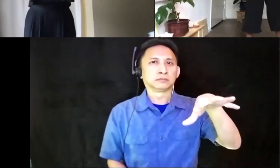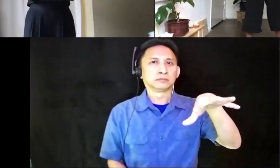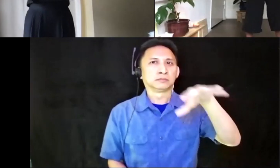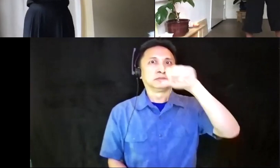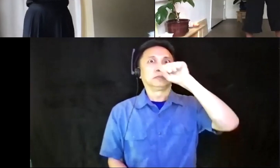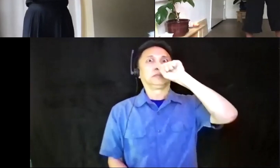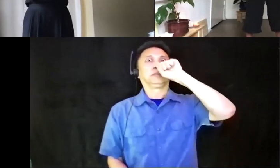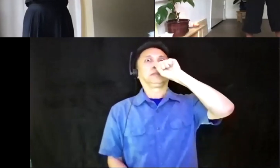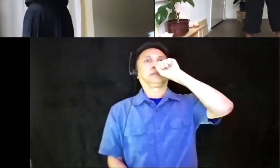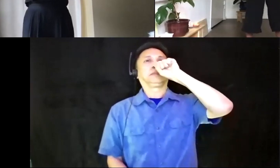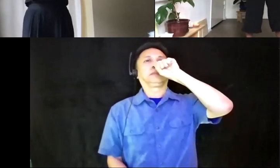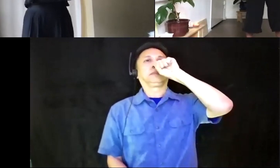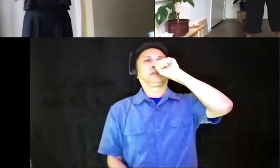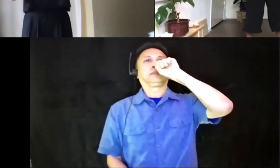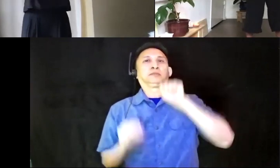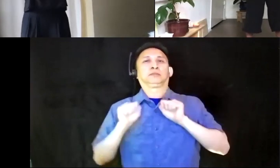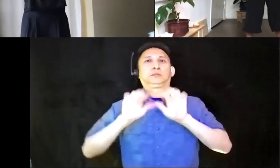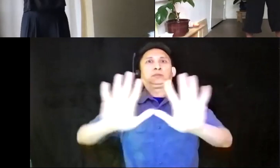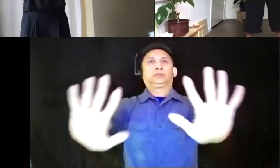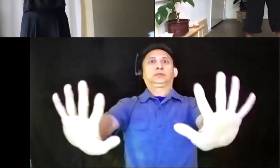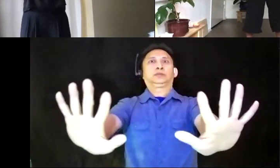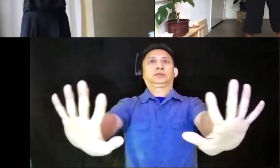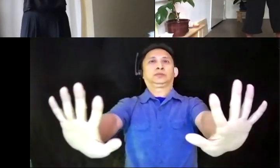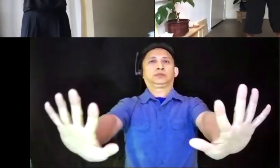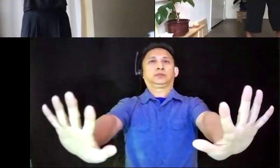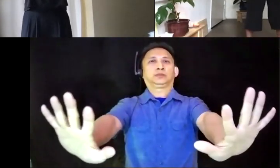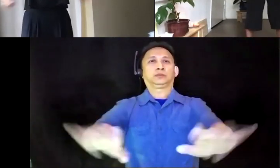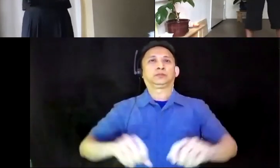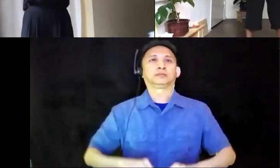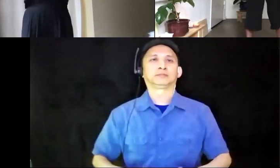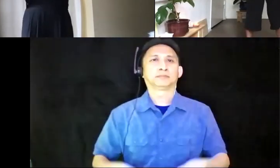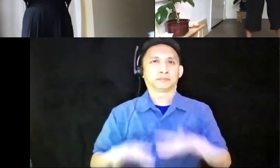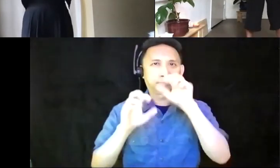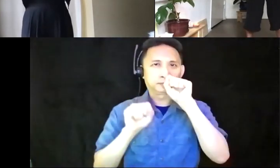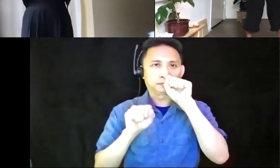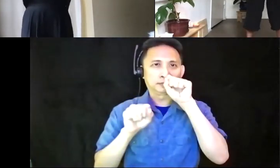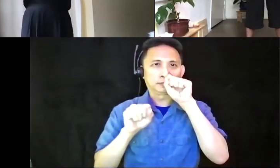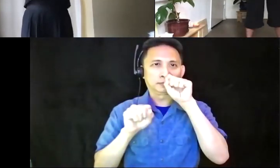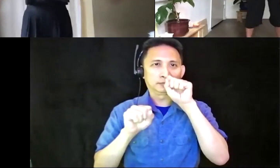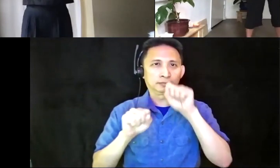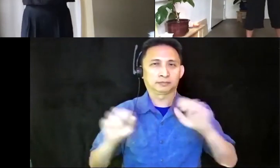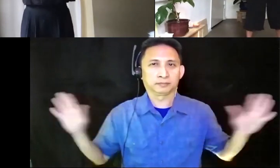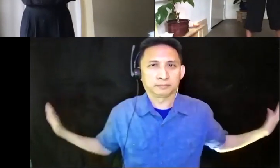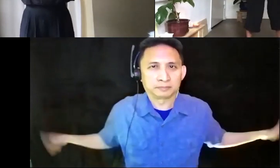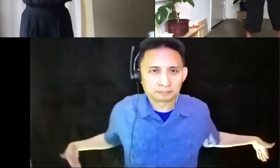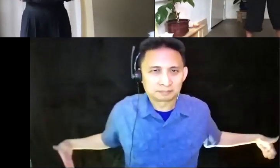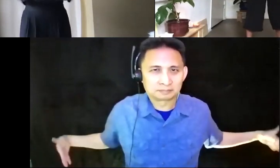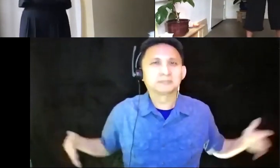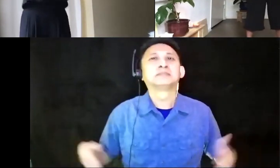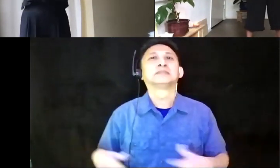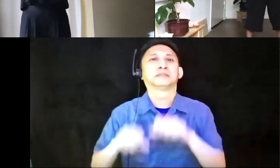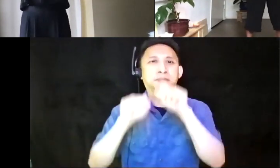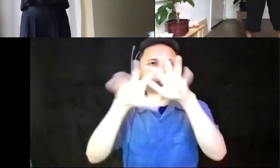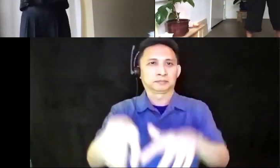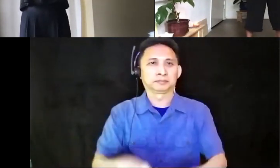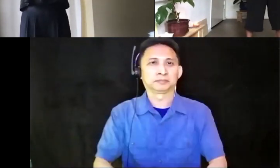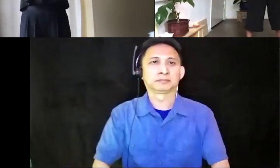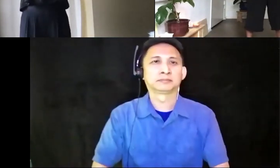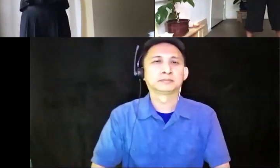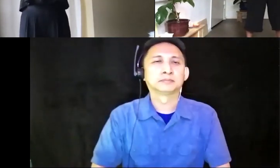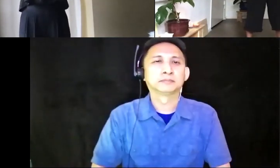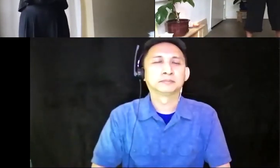in, 2 hands. Breathe in, slap the bottom, exhale.